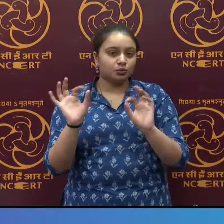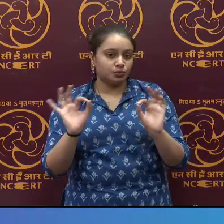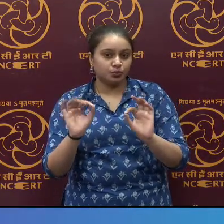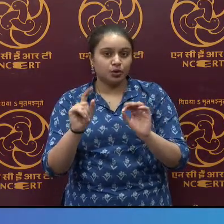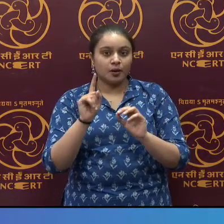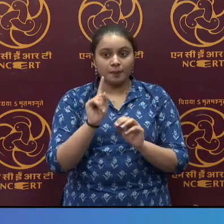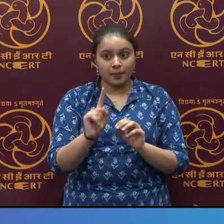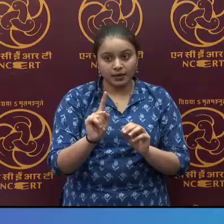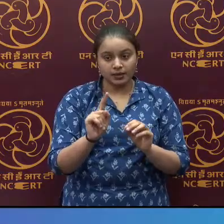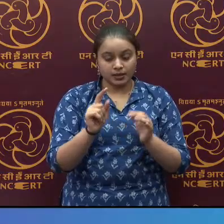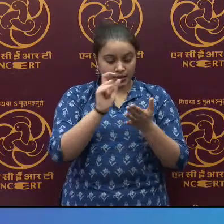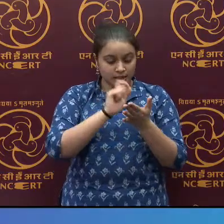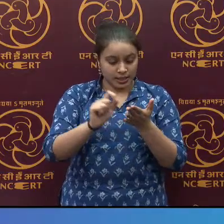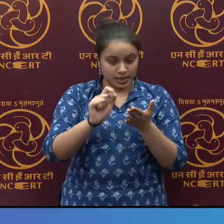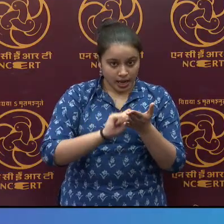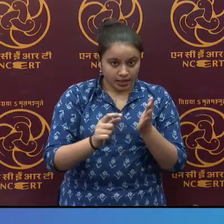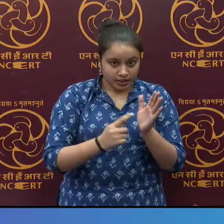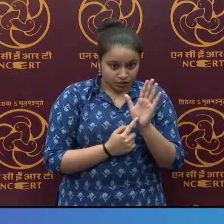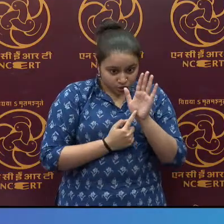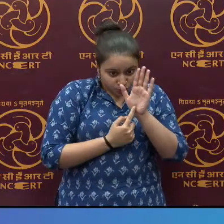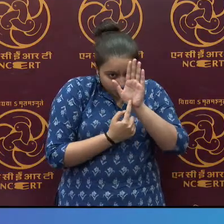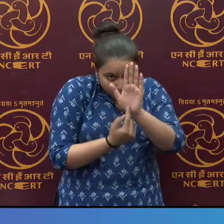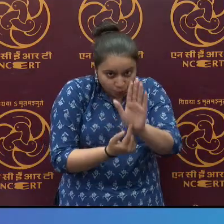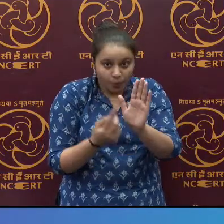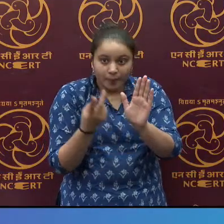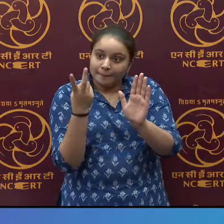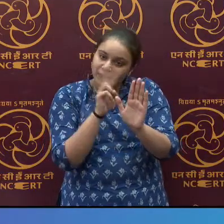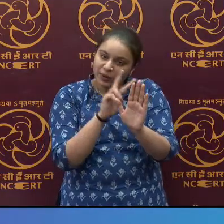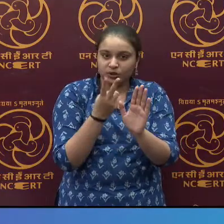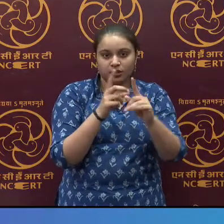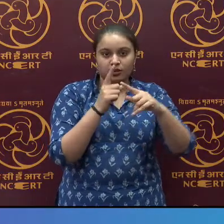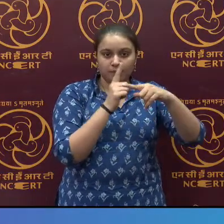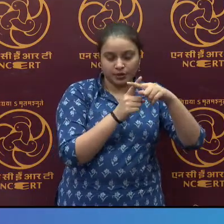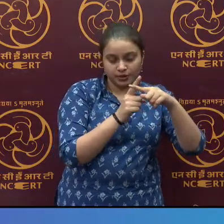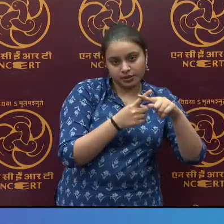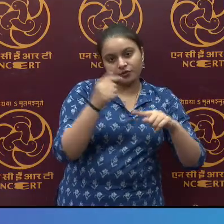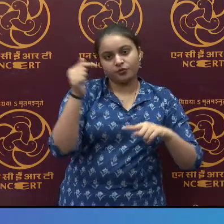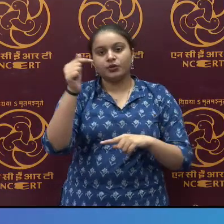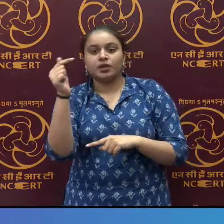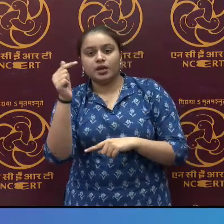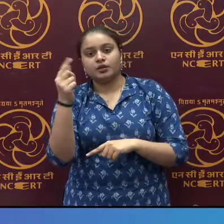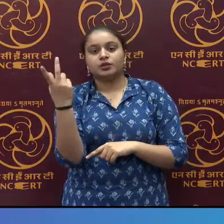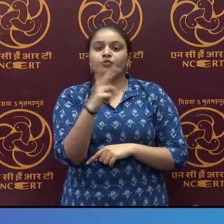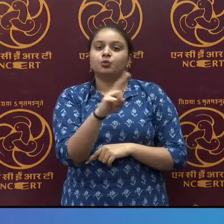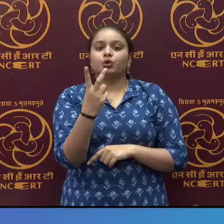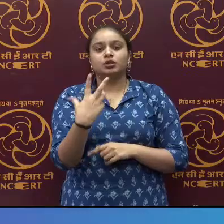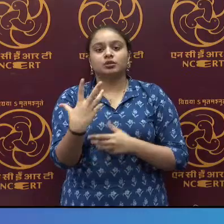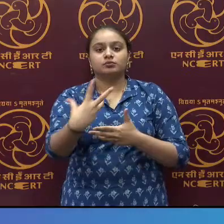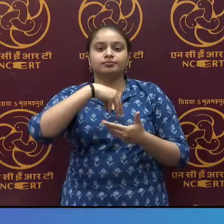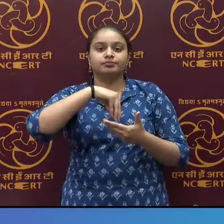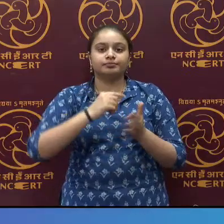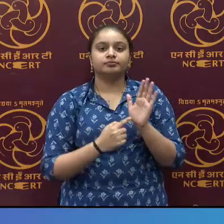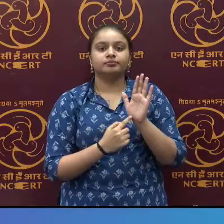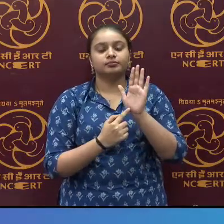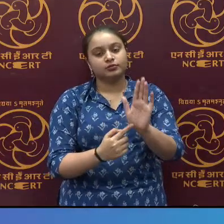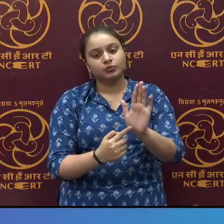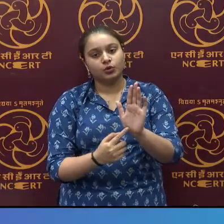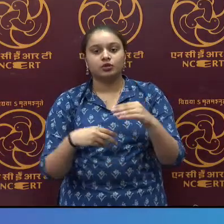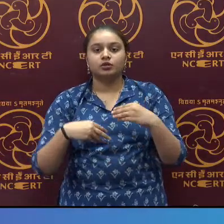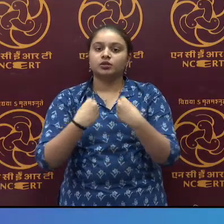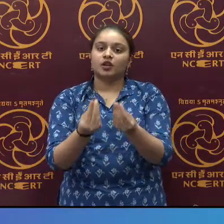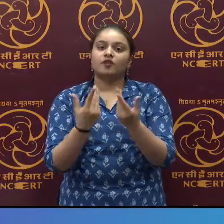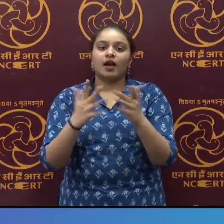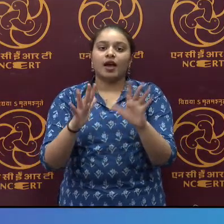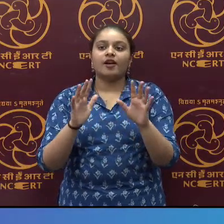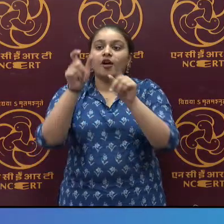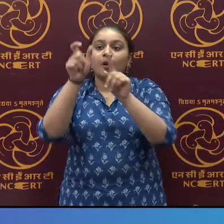in one piece of writing, you're presenting both the viewpoints. Yes, it's like giving pros and cons, merits and demerits, plus and minus